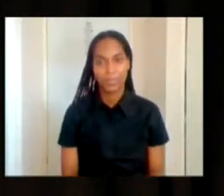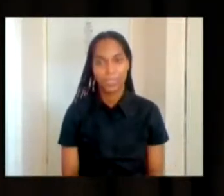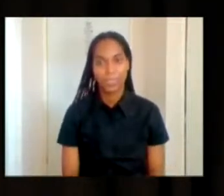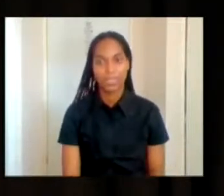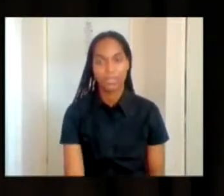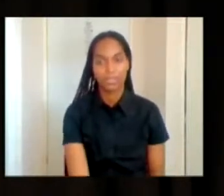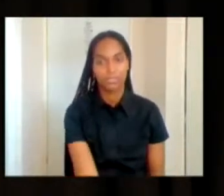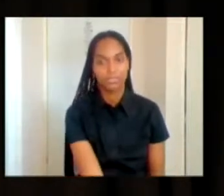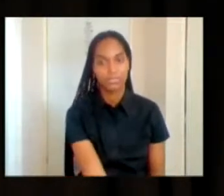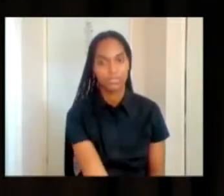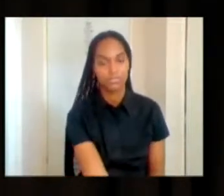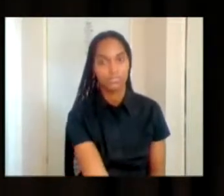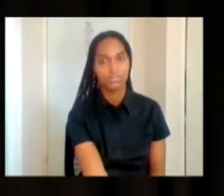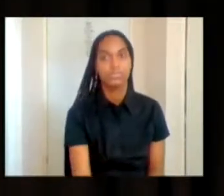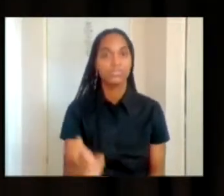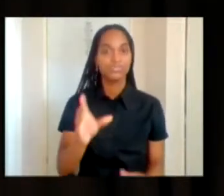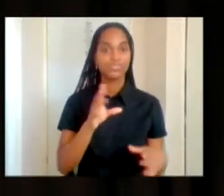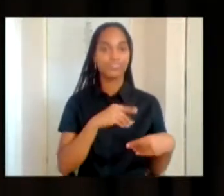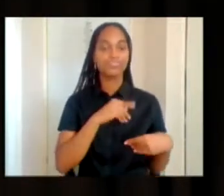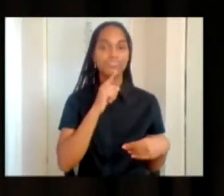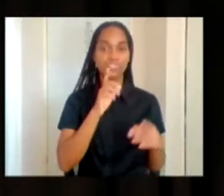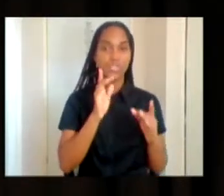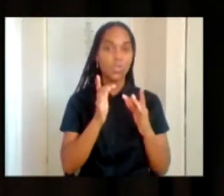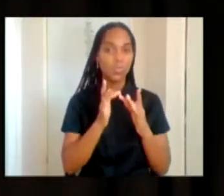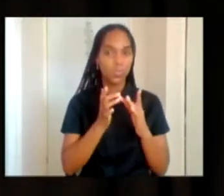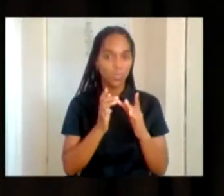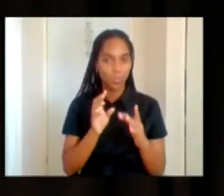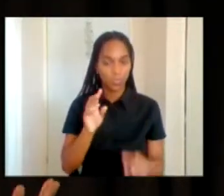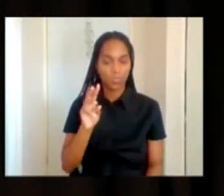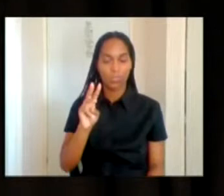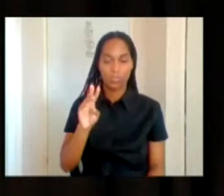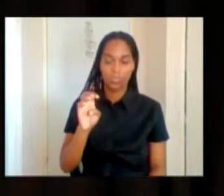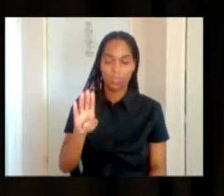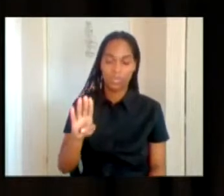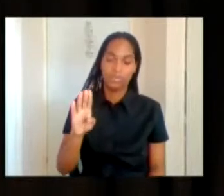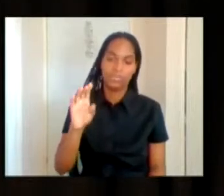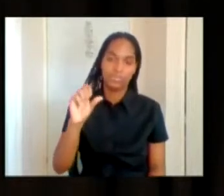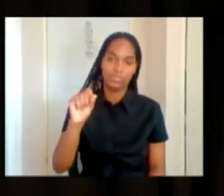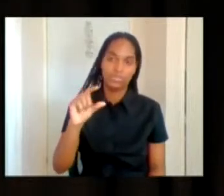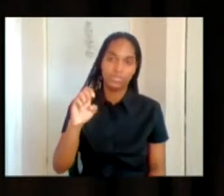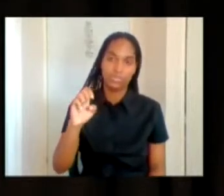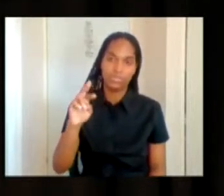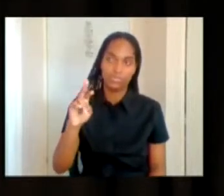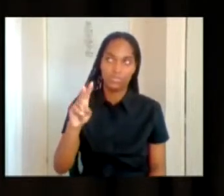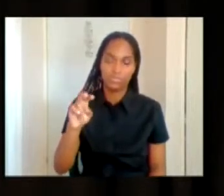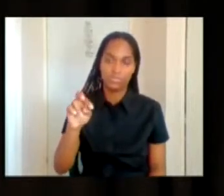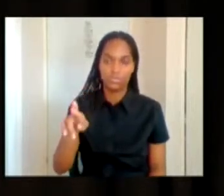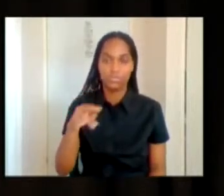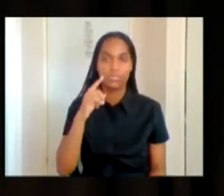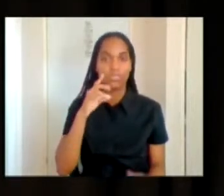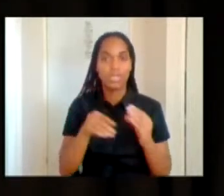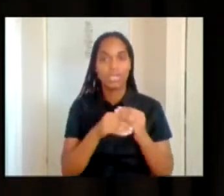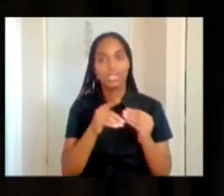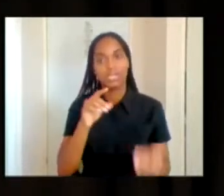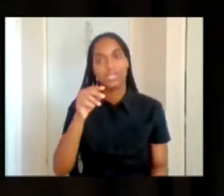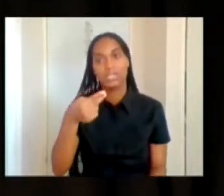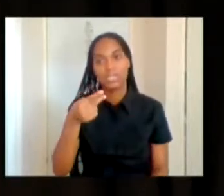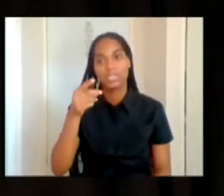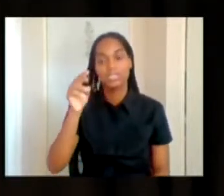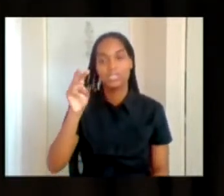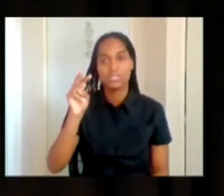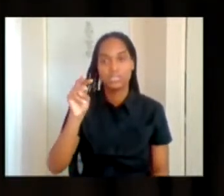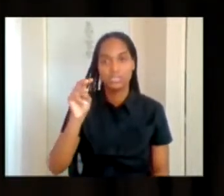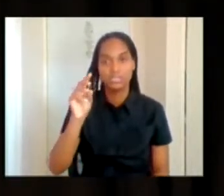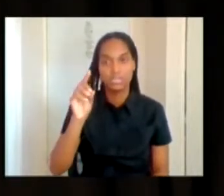So the receiver really is a web server. The broadcasters publish the web content, all that HTML5, the BA, as it